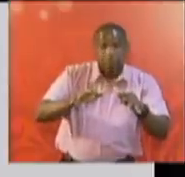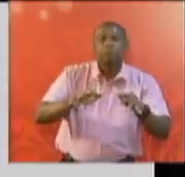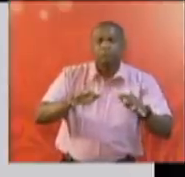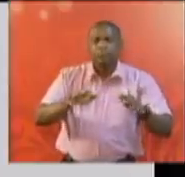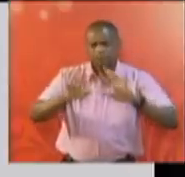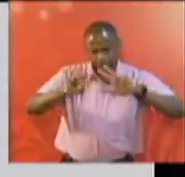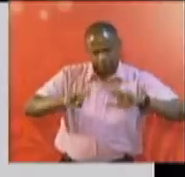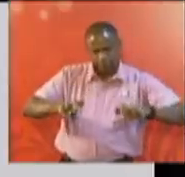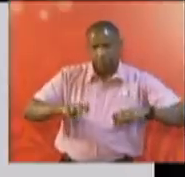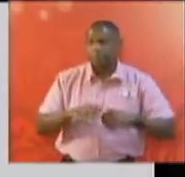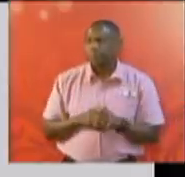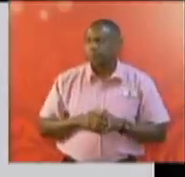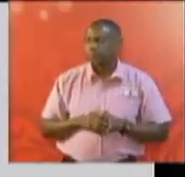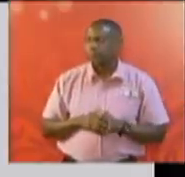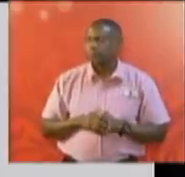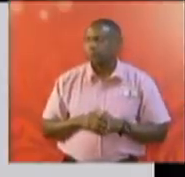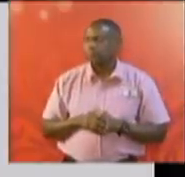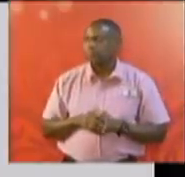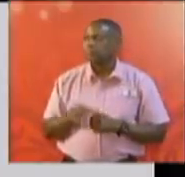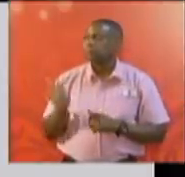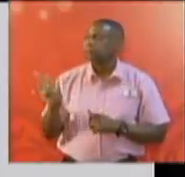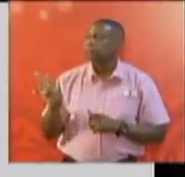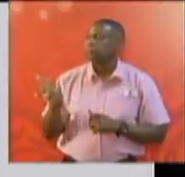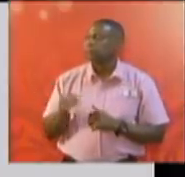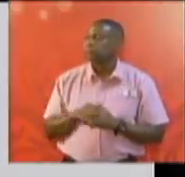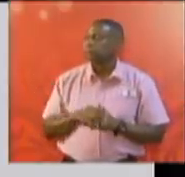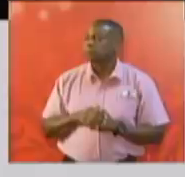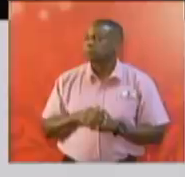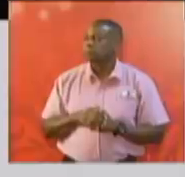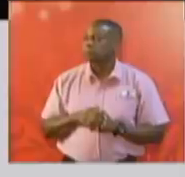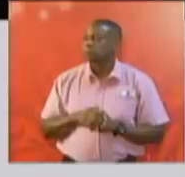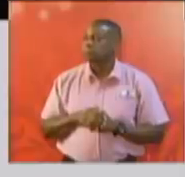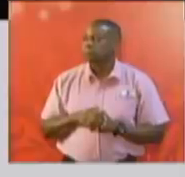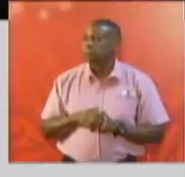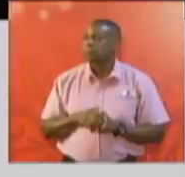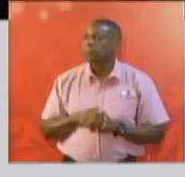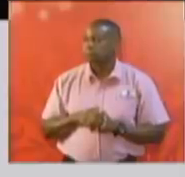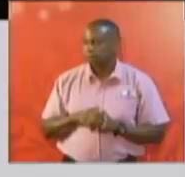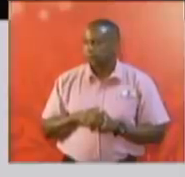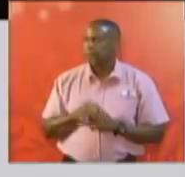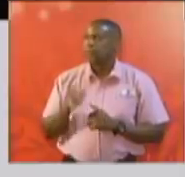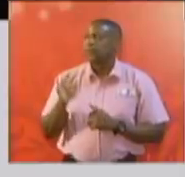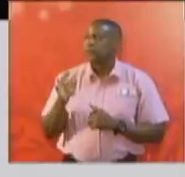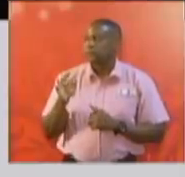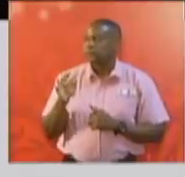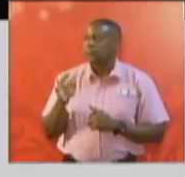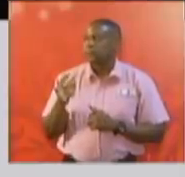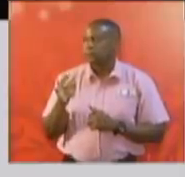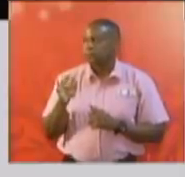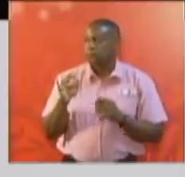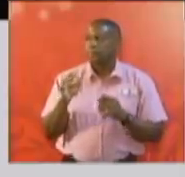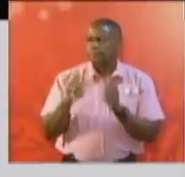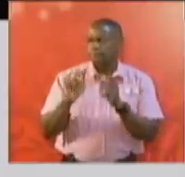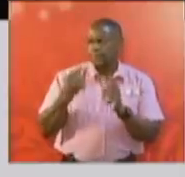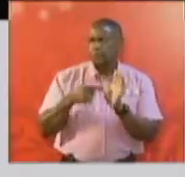So, epidemiological update for Saturday, 19th September 2020. Next slide. First, we'll show the epidemic curve, which gives